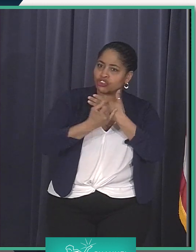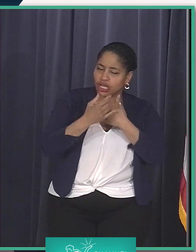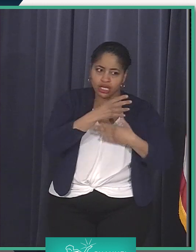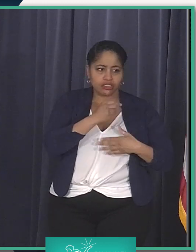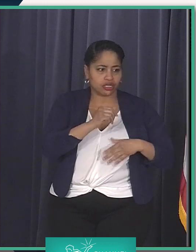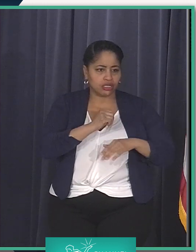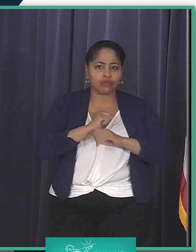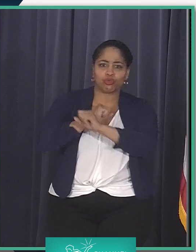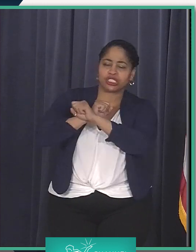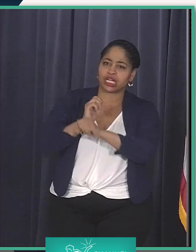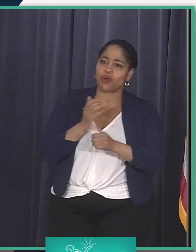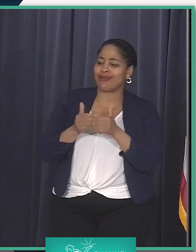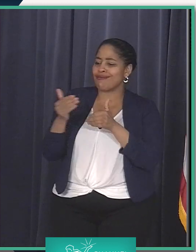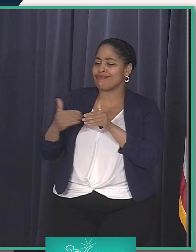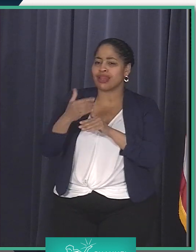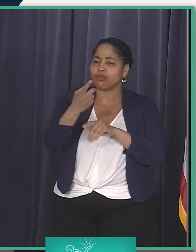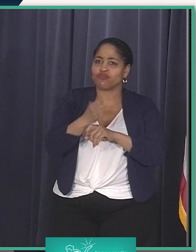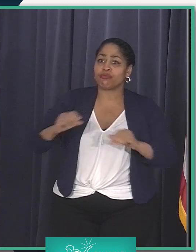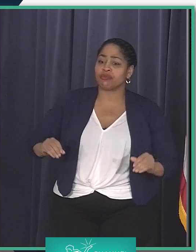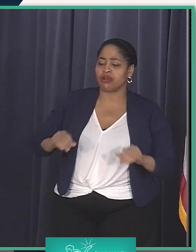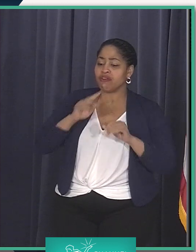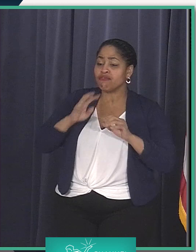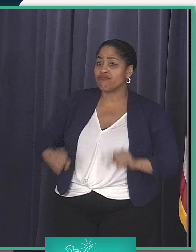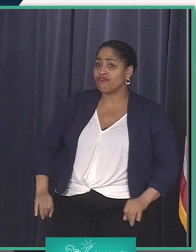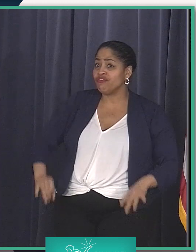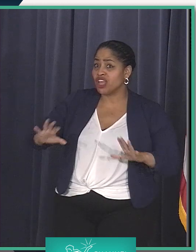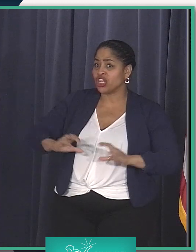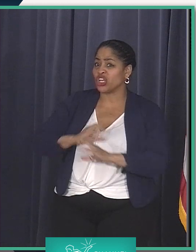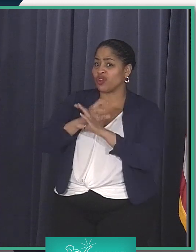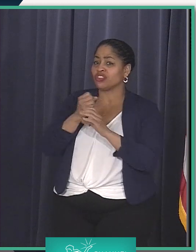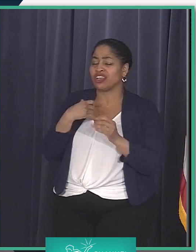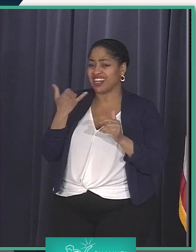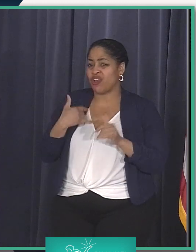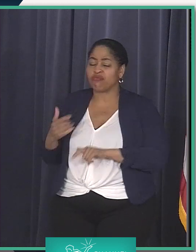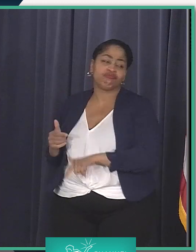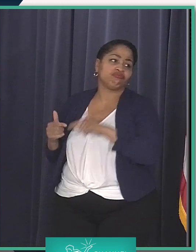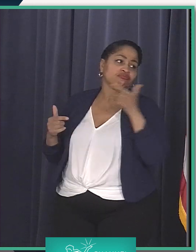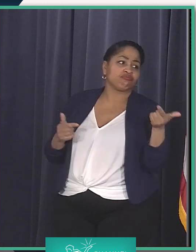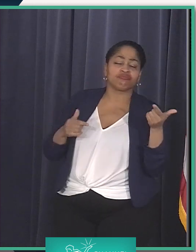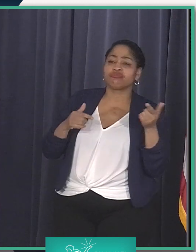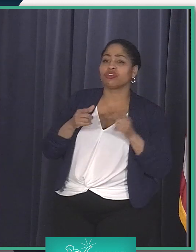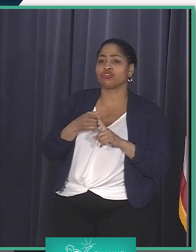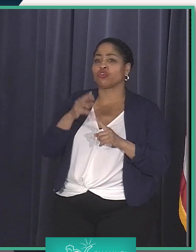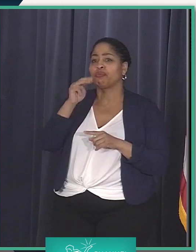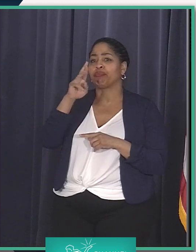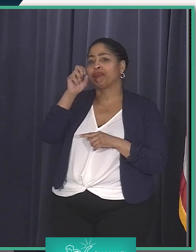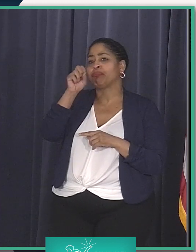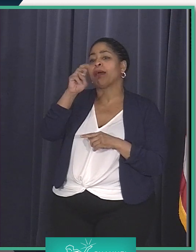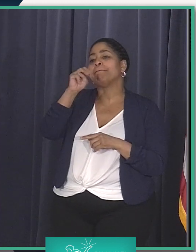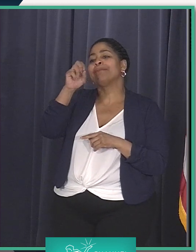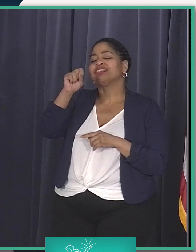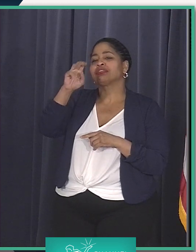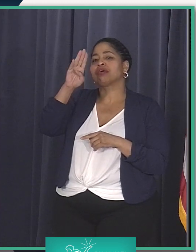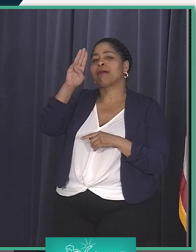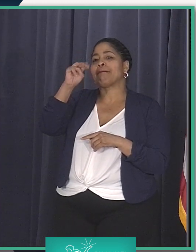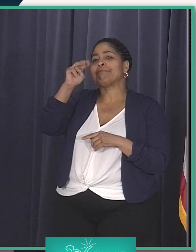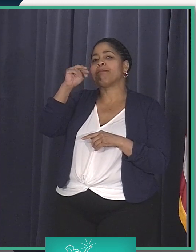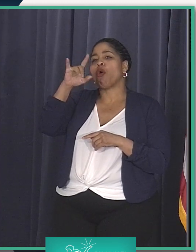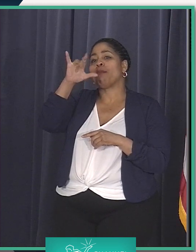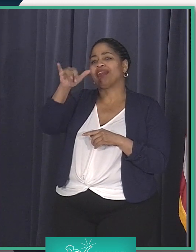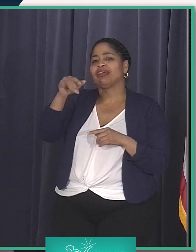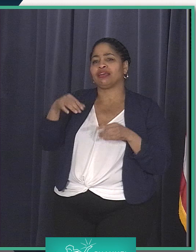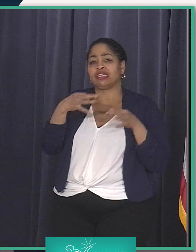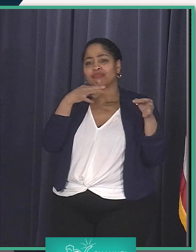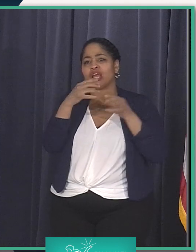with that, I'm going to turn it over to Palencia Mobley to show you what's been being done the last 4 weeks on the east side of